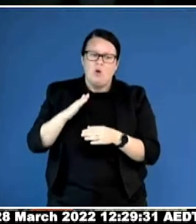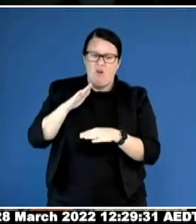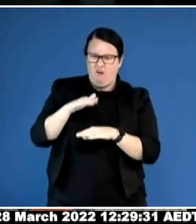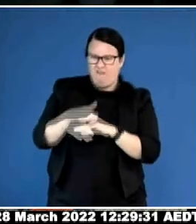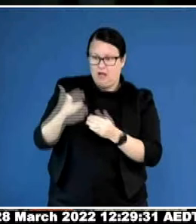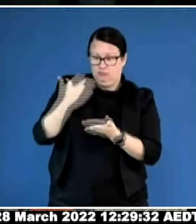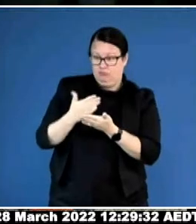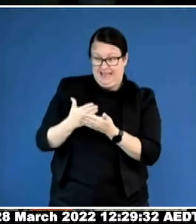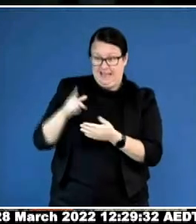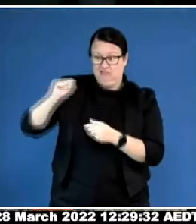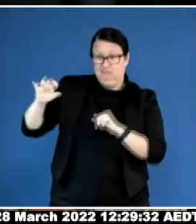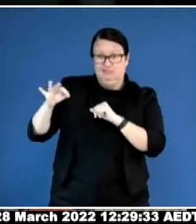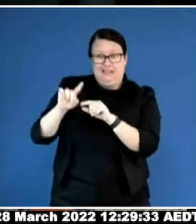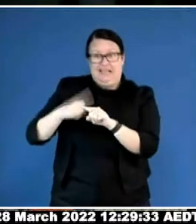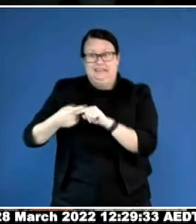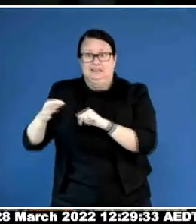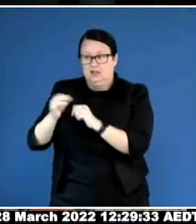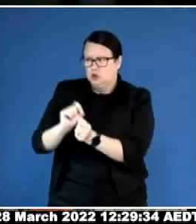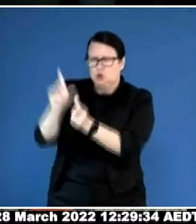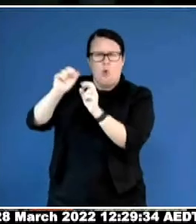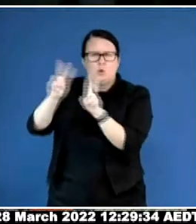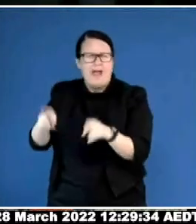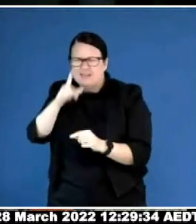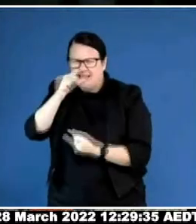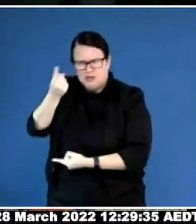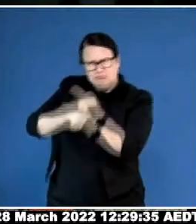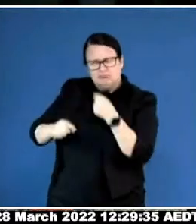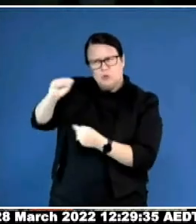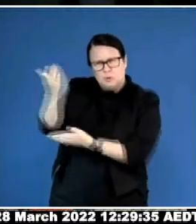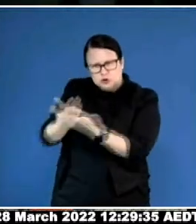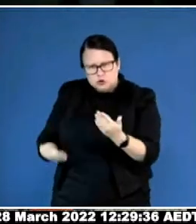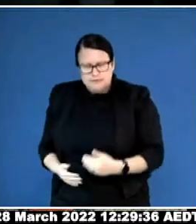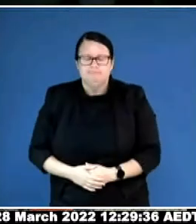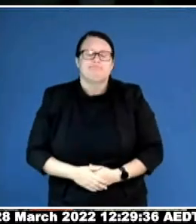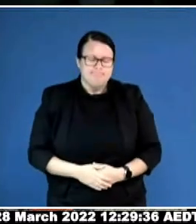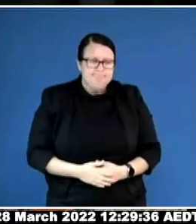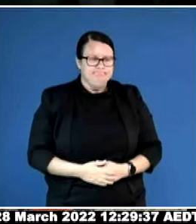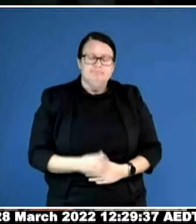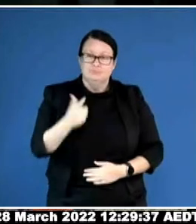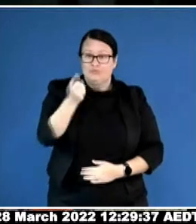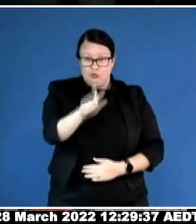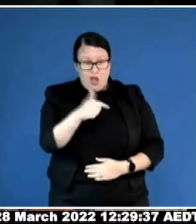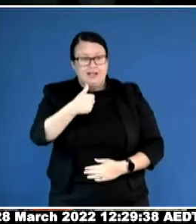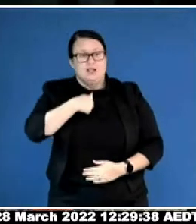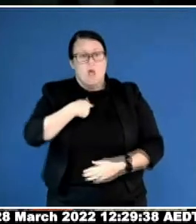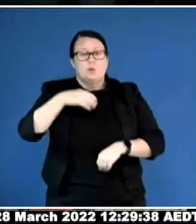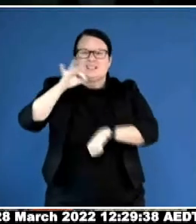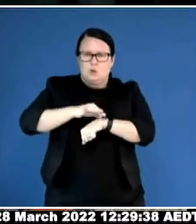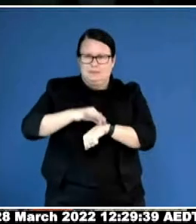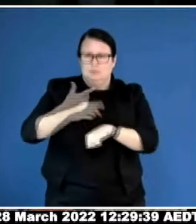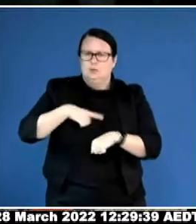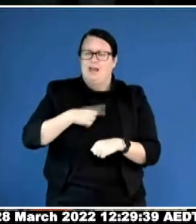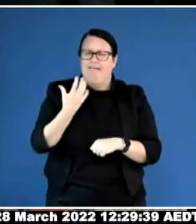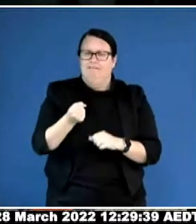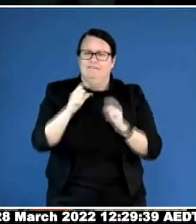being sold? Mm. What happened? Yeah, I was in hospital, as you said, with my eating disorder treatment. And like I do now,